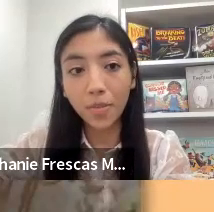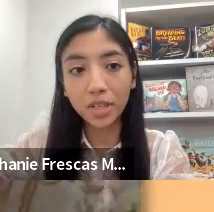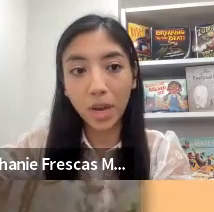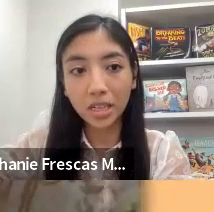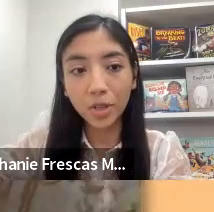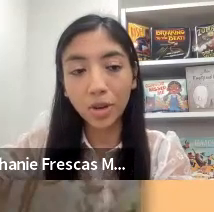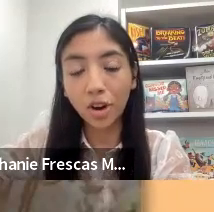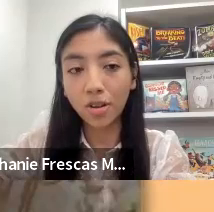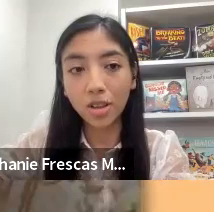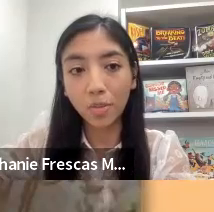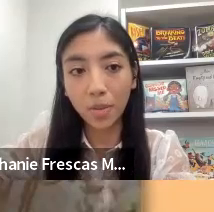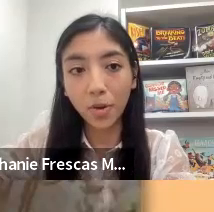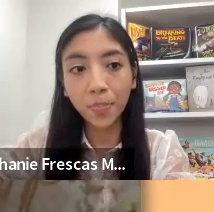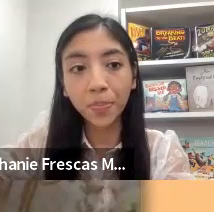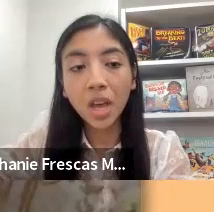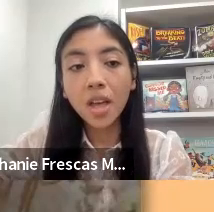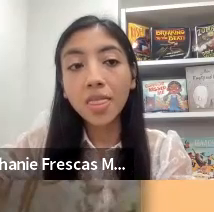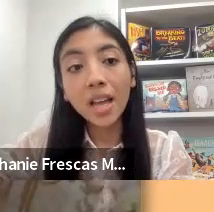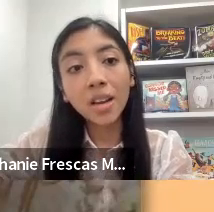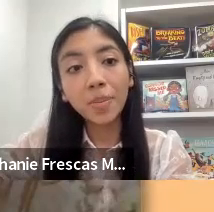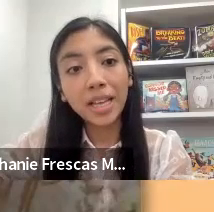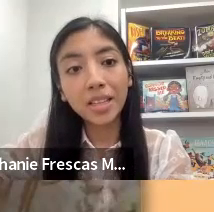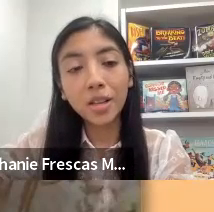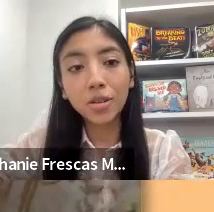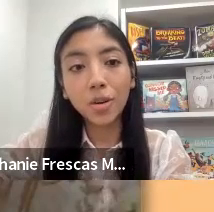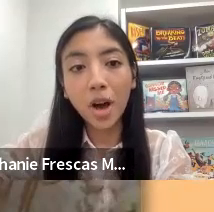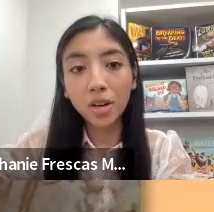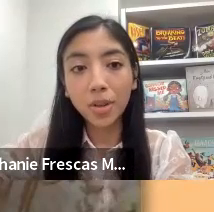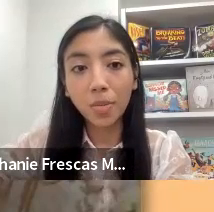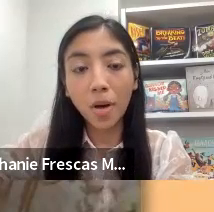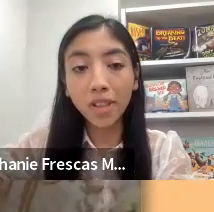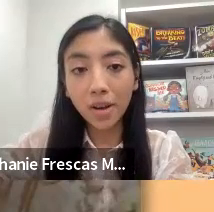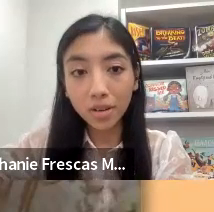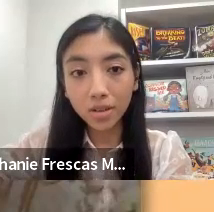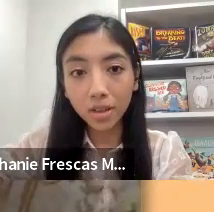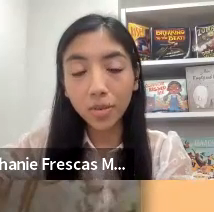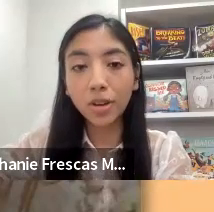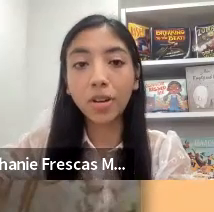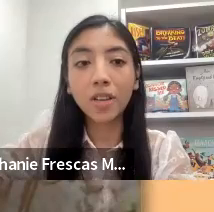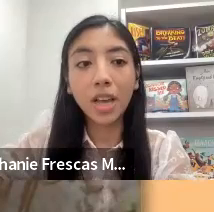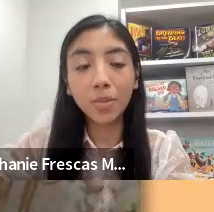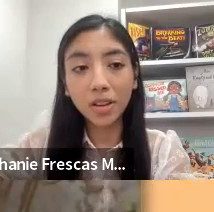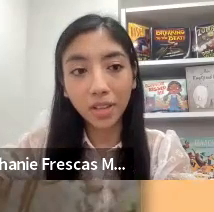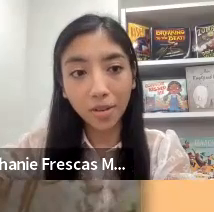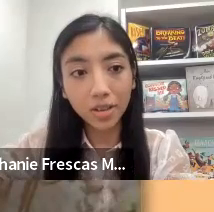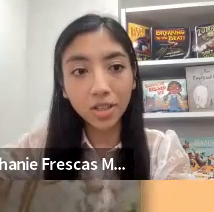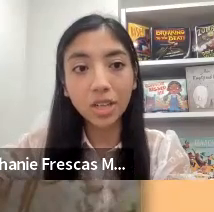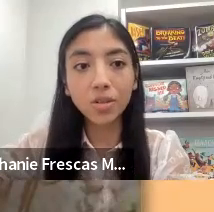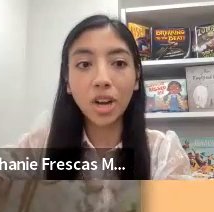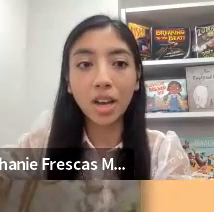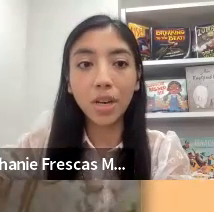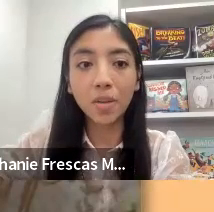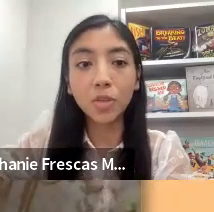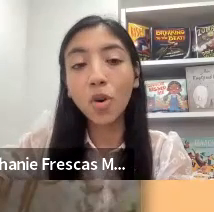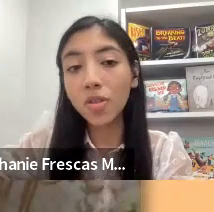lot of open space between her and other people. Then, a plant that the little girl potted with her mom flowers. When the girl gives Empty a flower, the